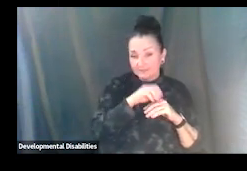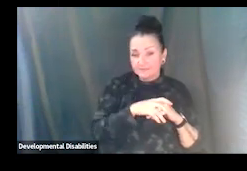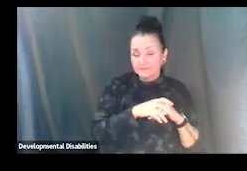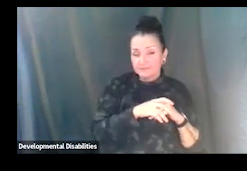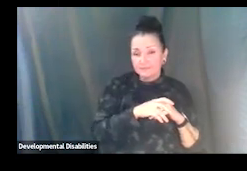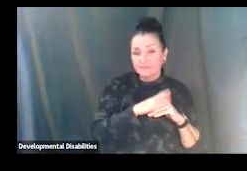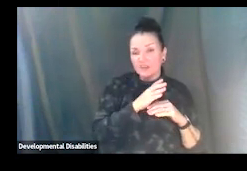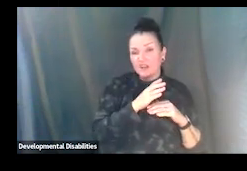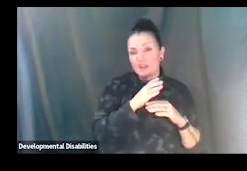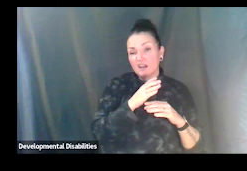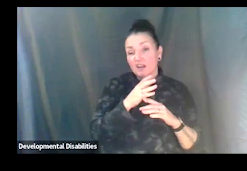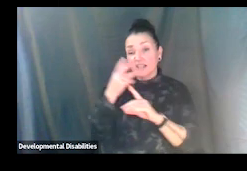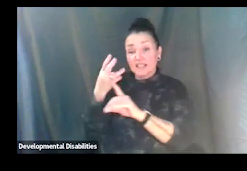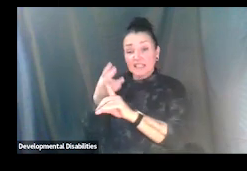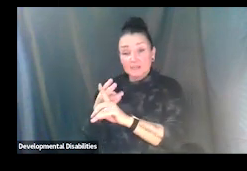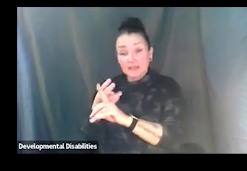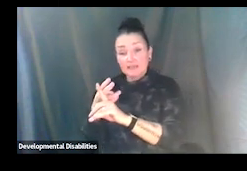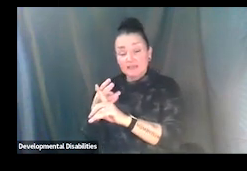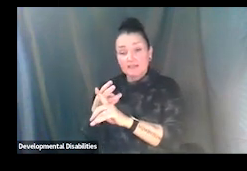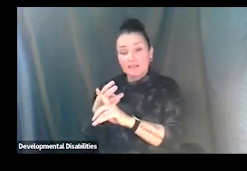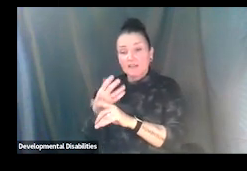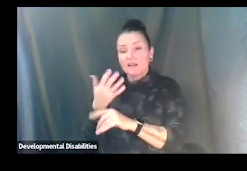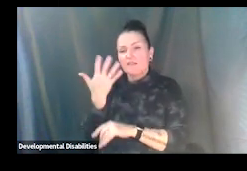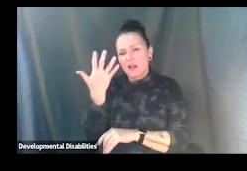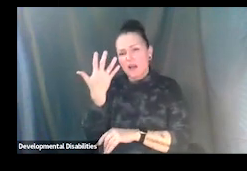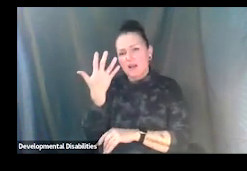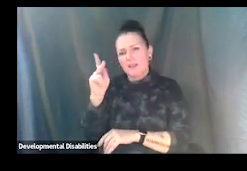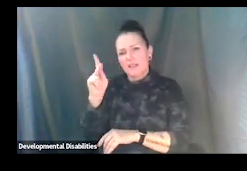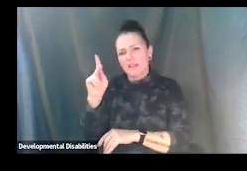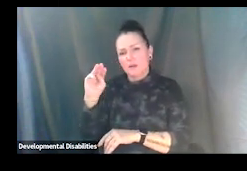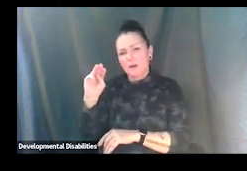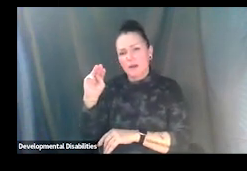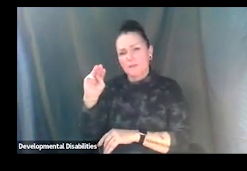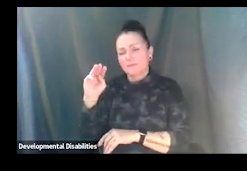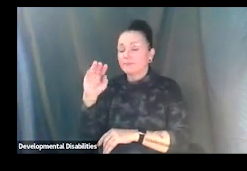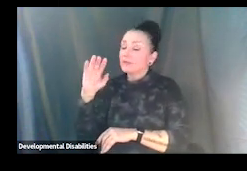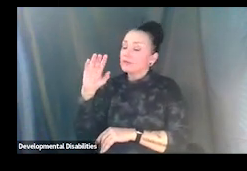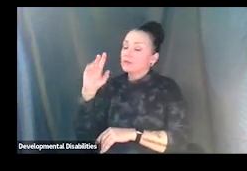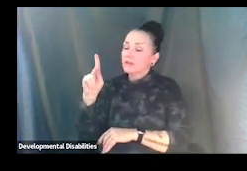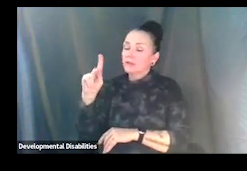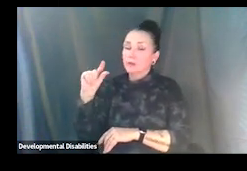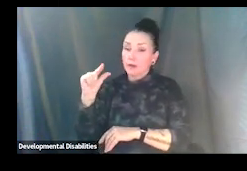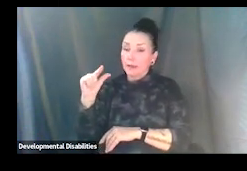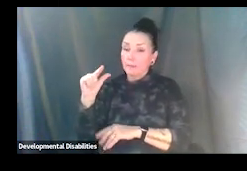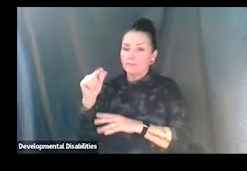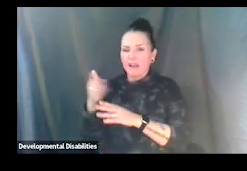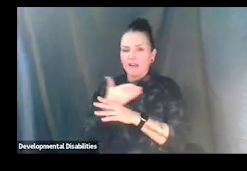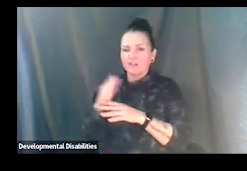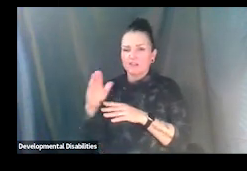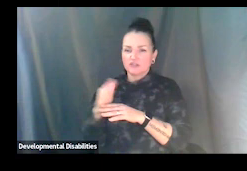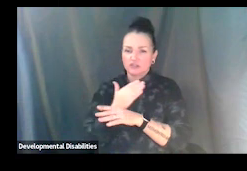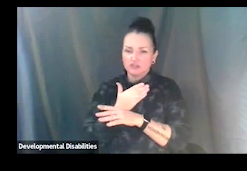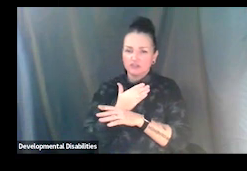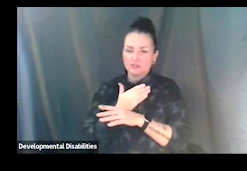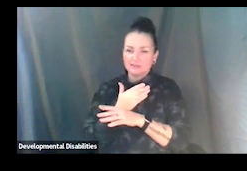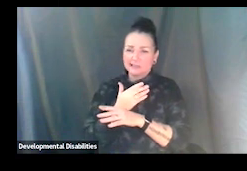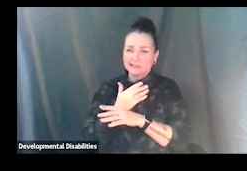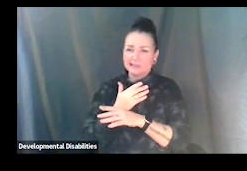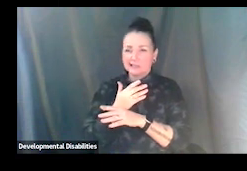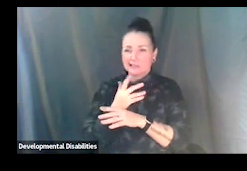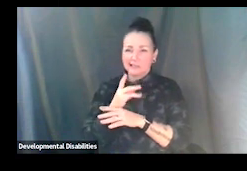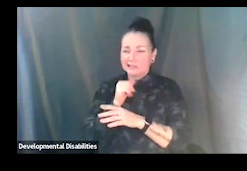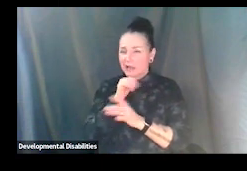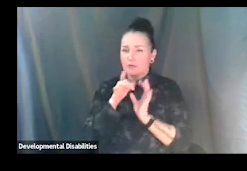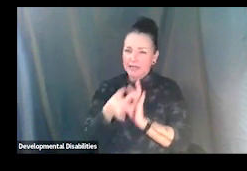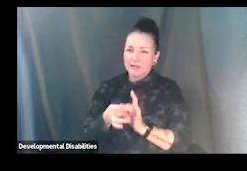and obviously is more than people would have gained anyway, just by growth. I think, though, these numbers may be a bit misleading because I think it is not normally